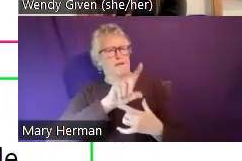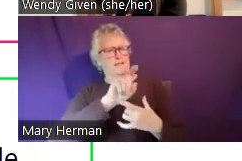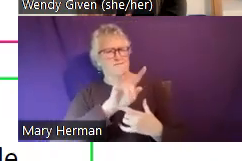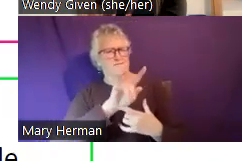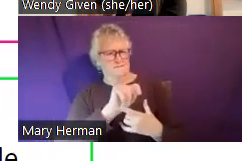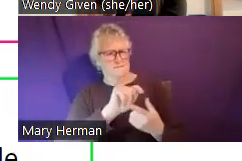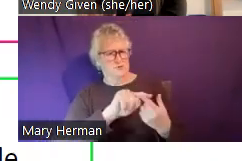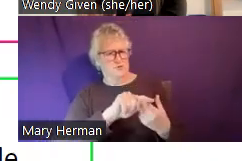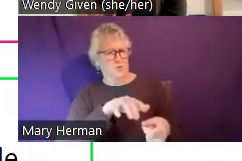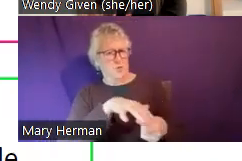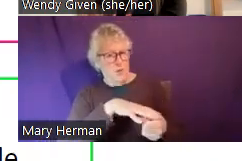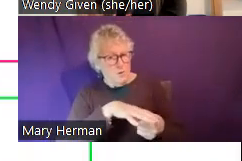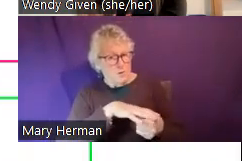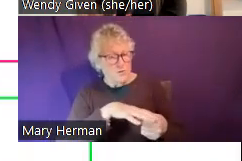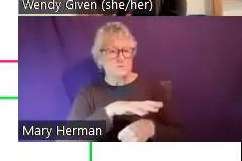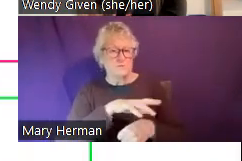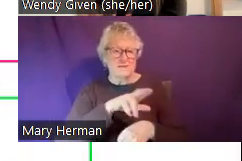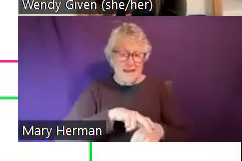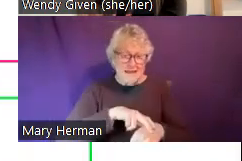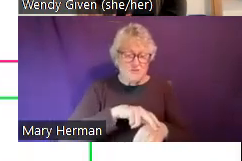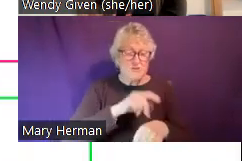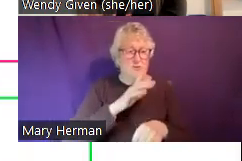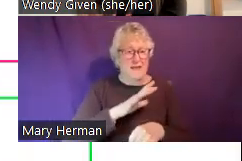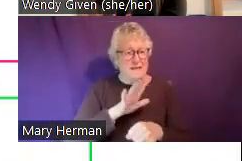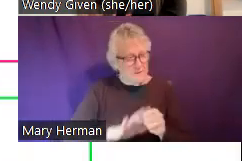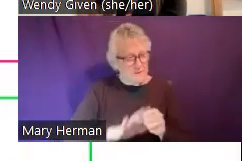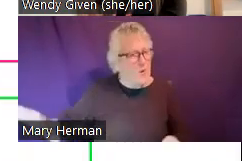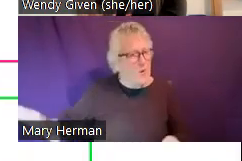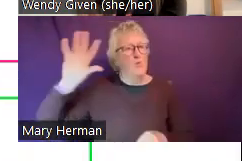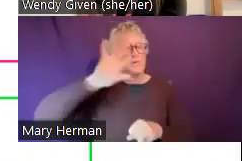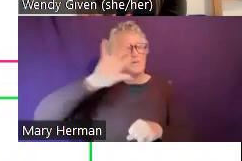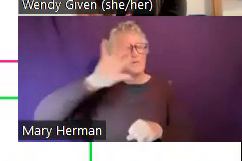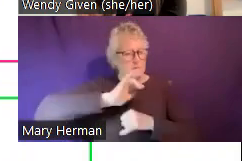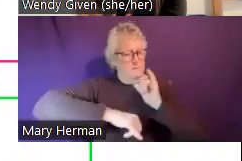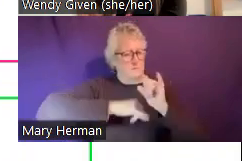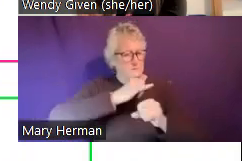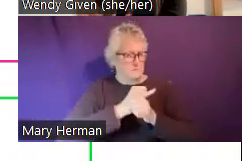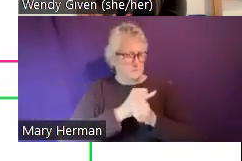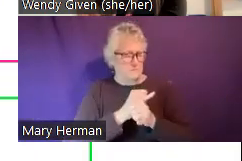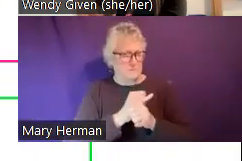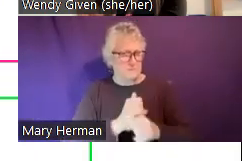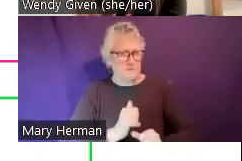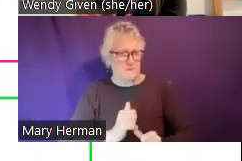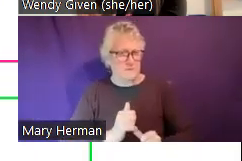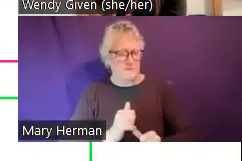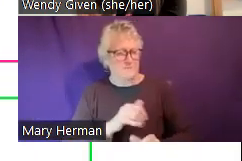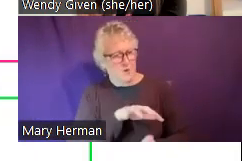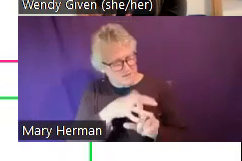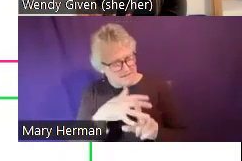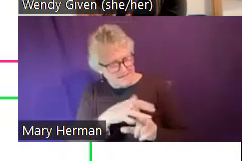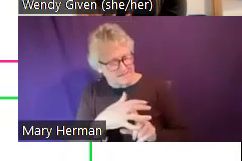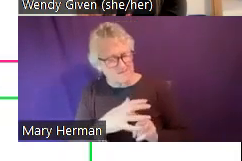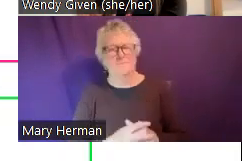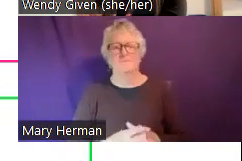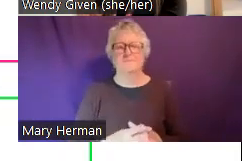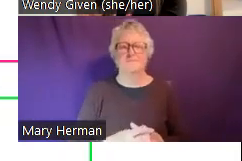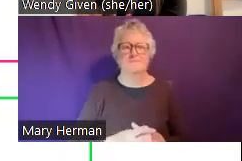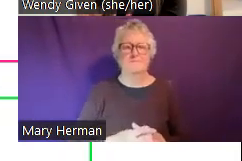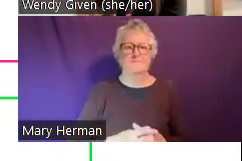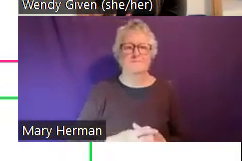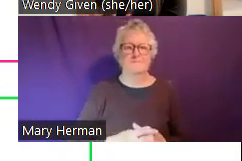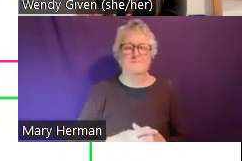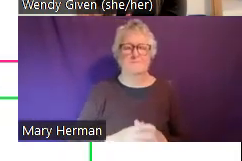the way we are looking at the images. And then in terms of the port social